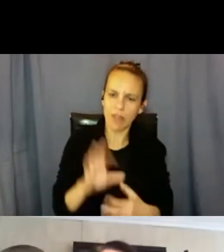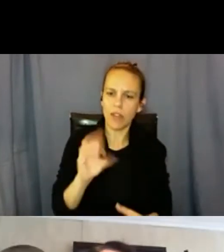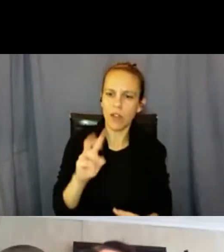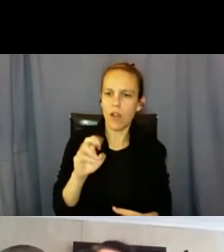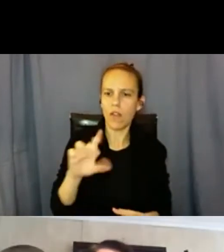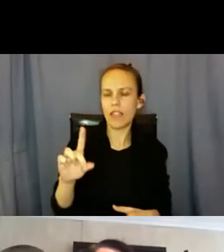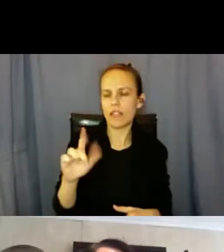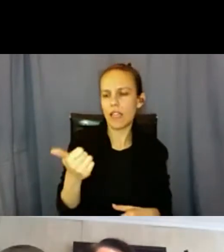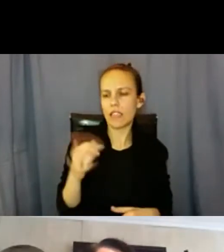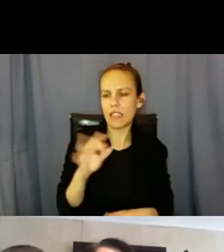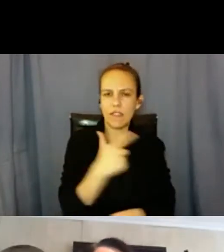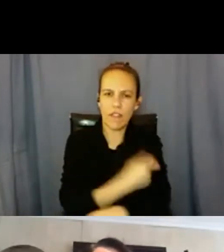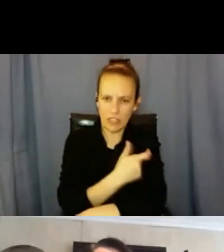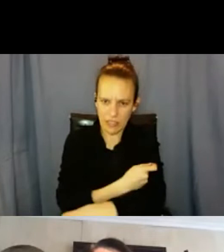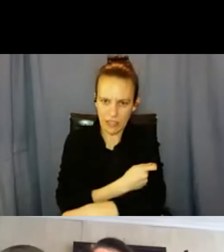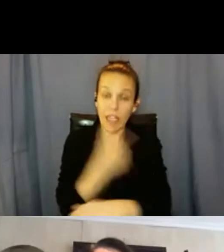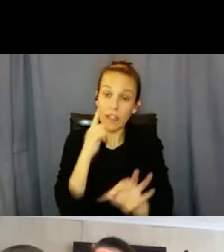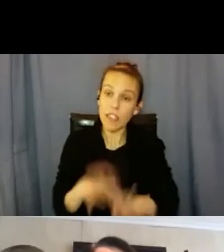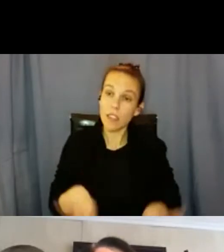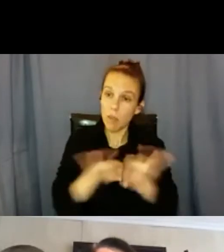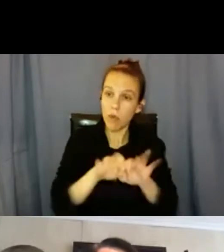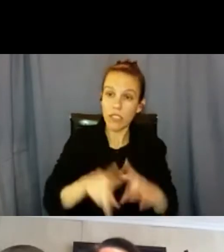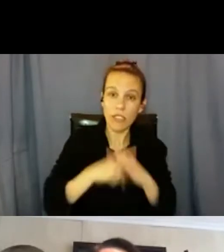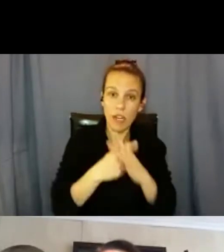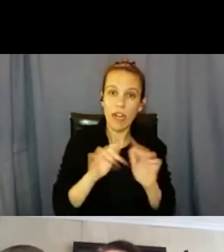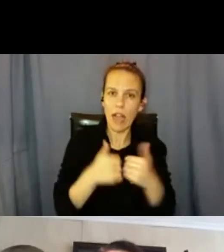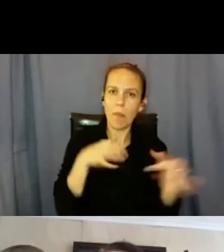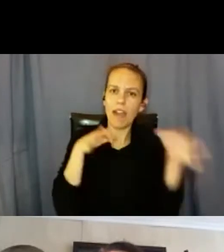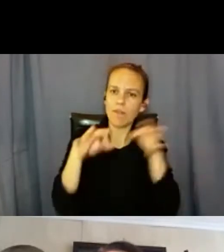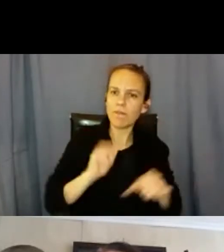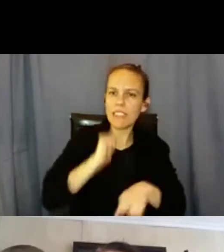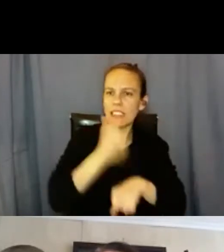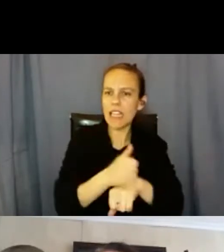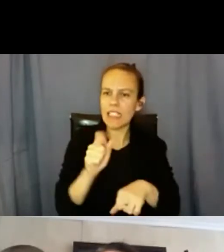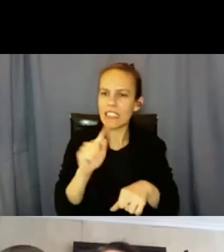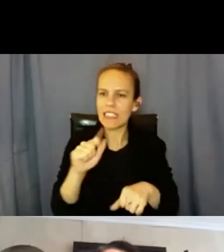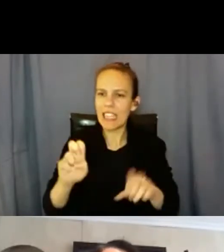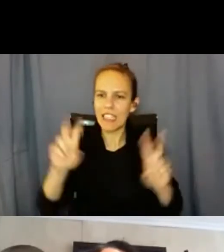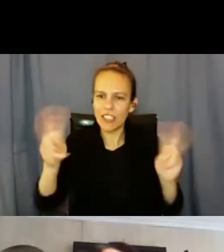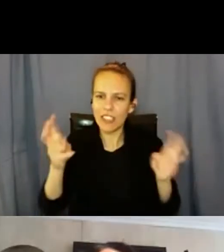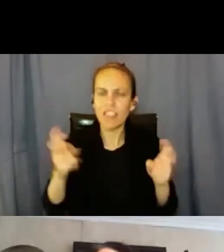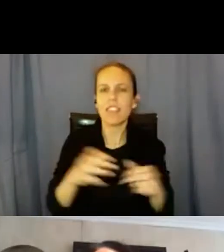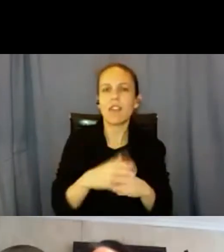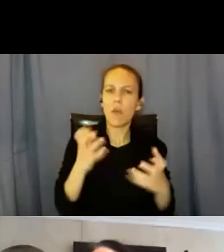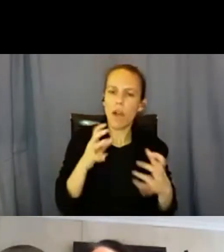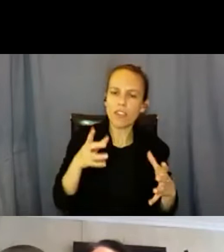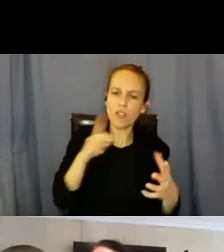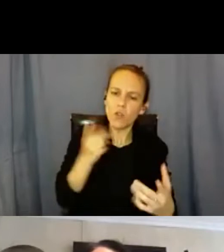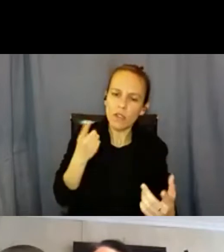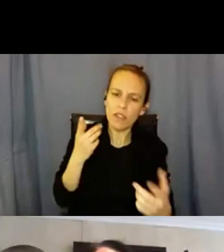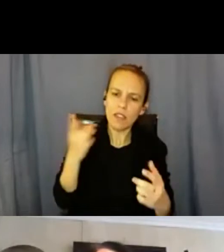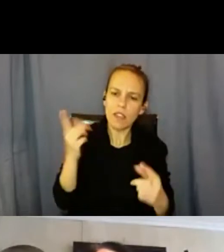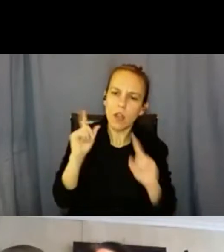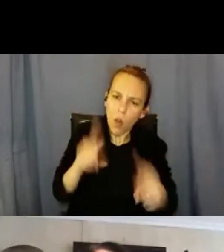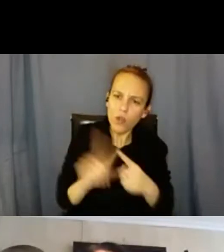really important to begin by setting the stage. You want to meet people where they are. You want to come to the conversation from a